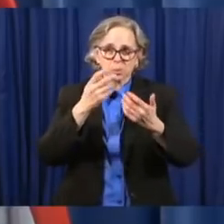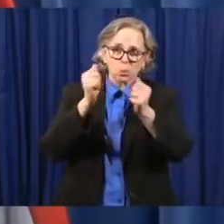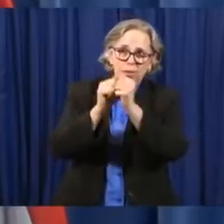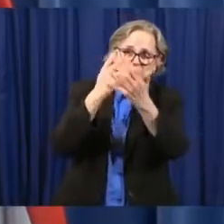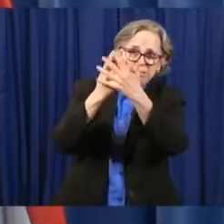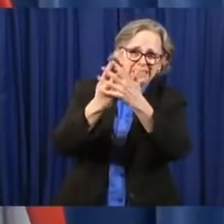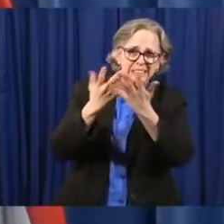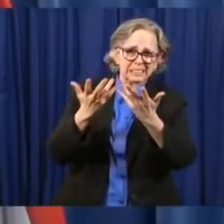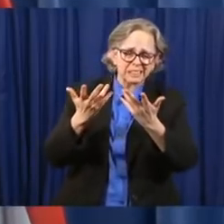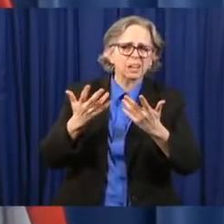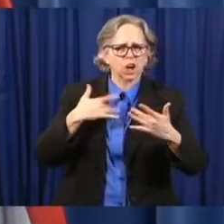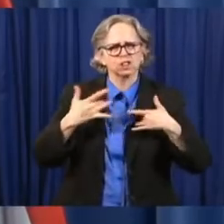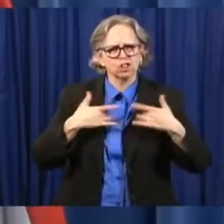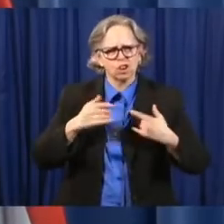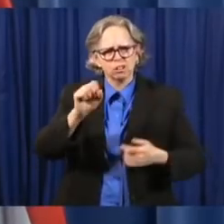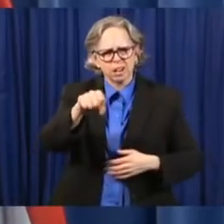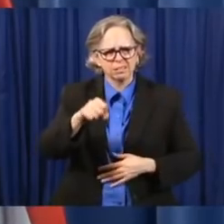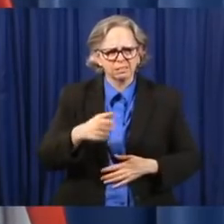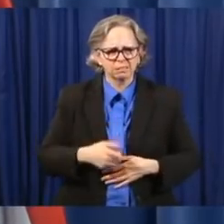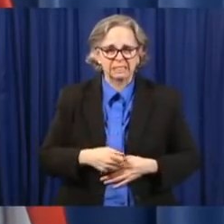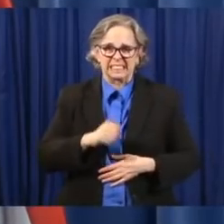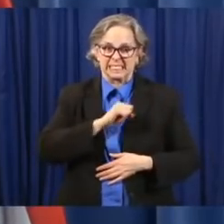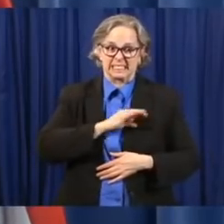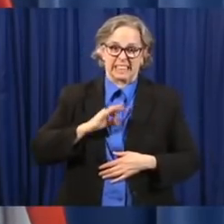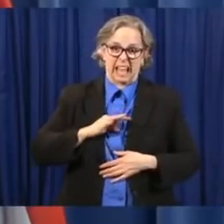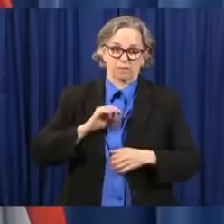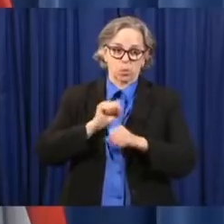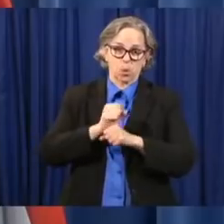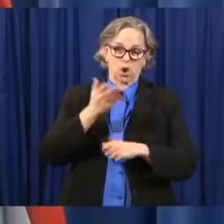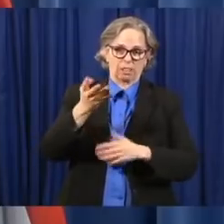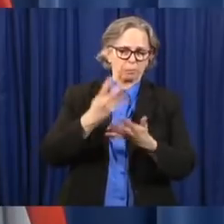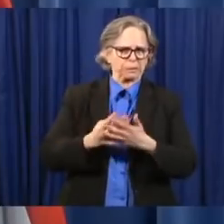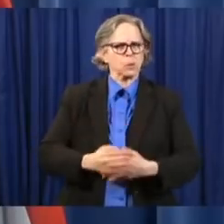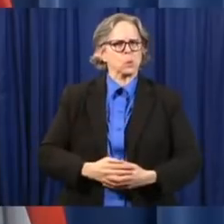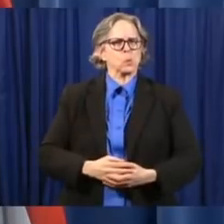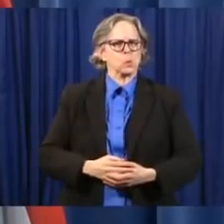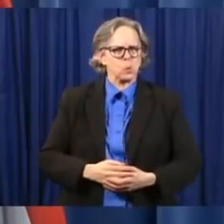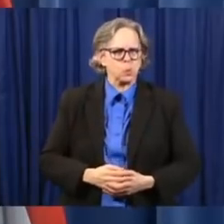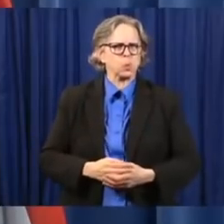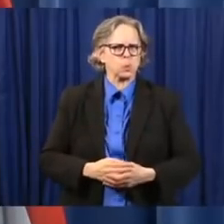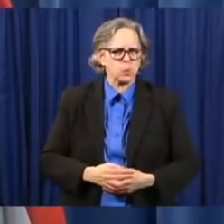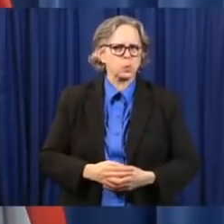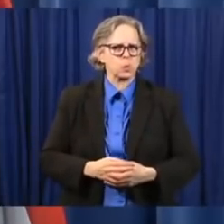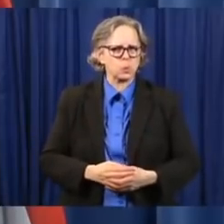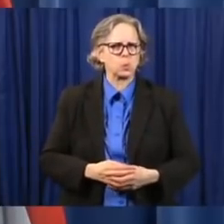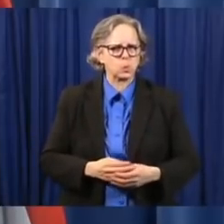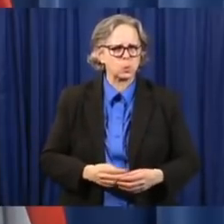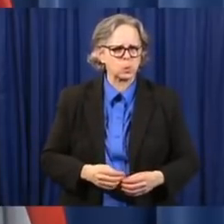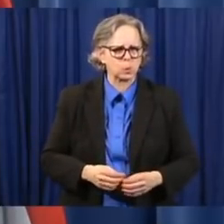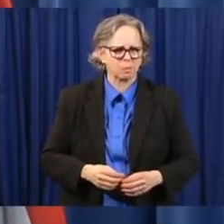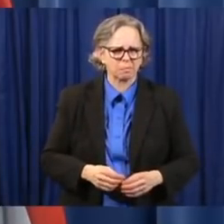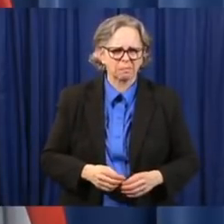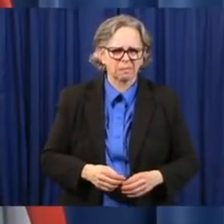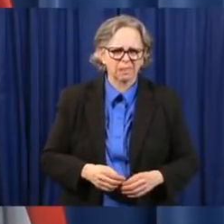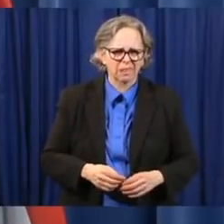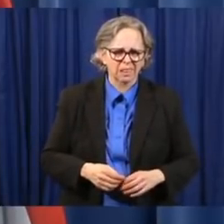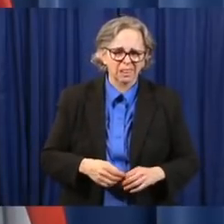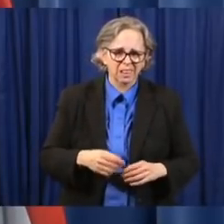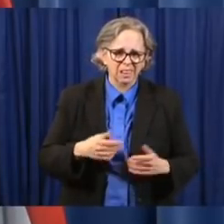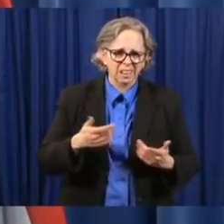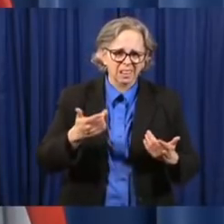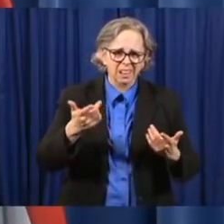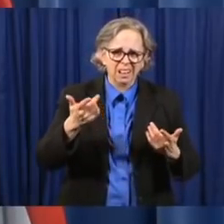is the staff who works the prisons and what happens when they go back home and the